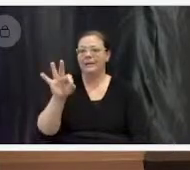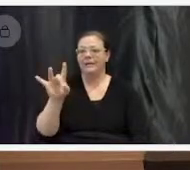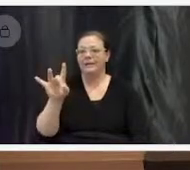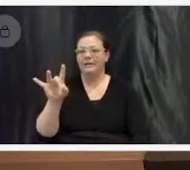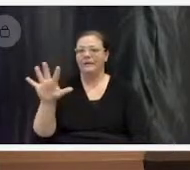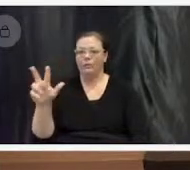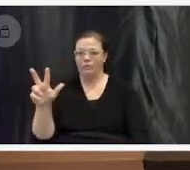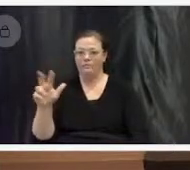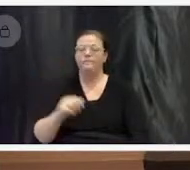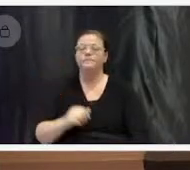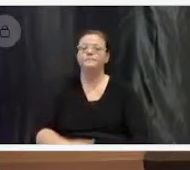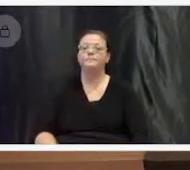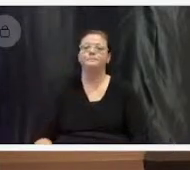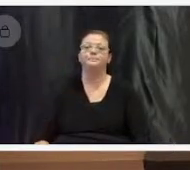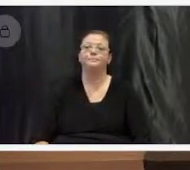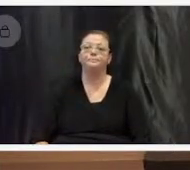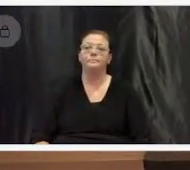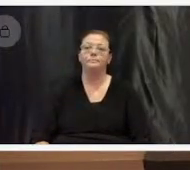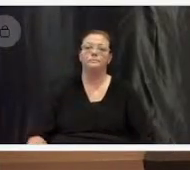Z9853.